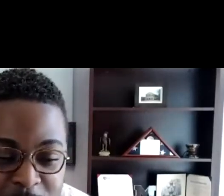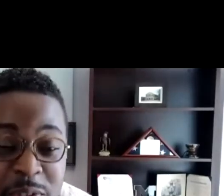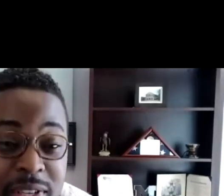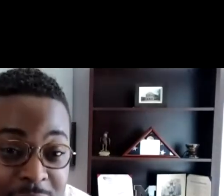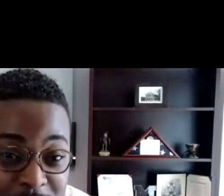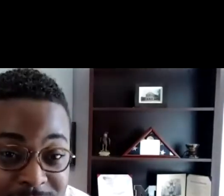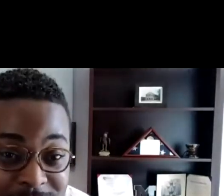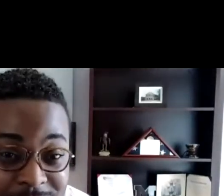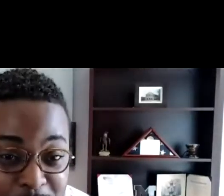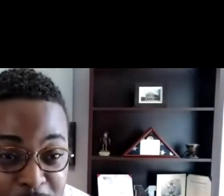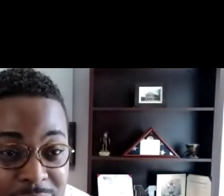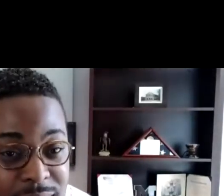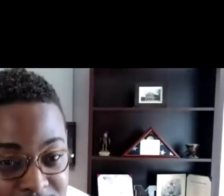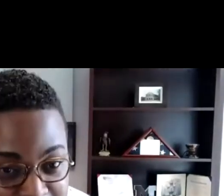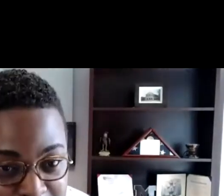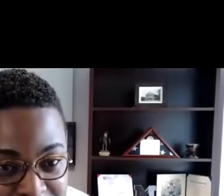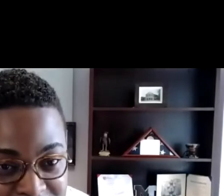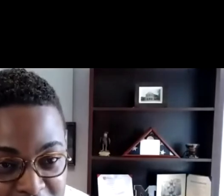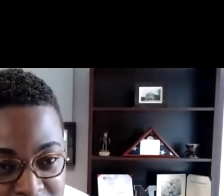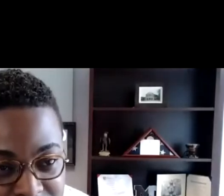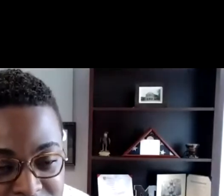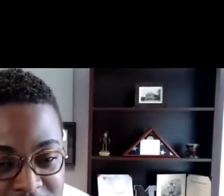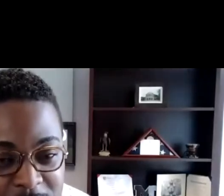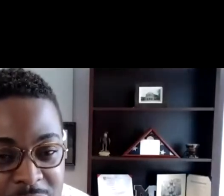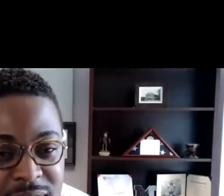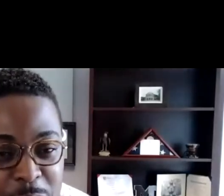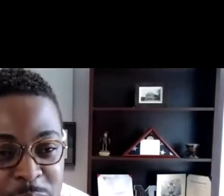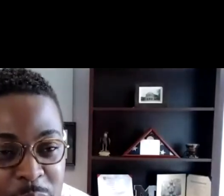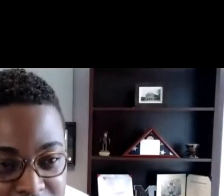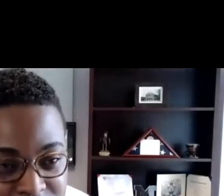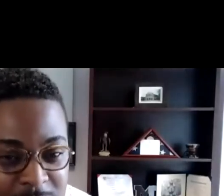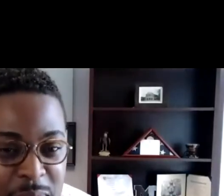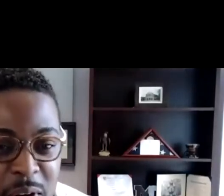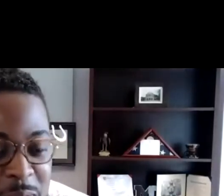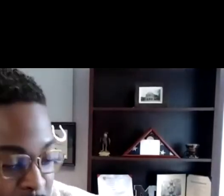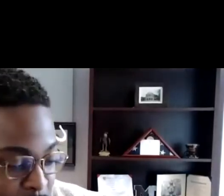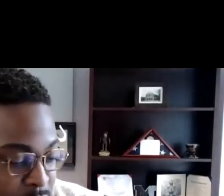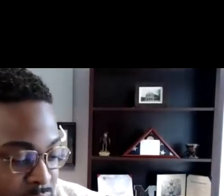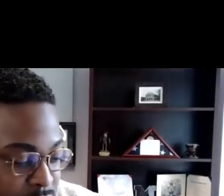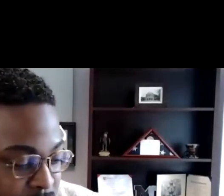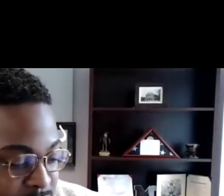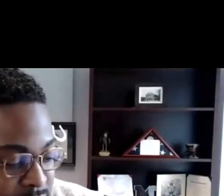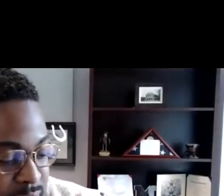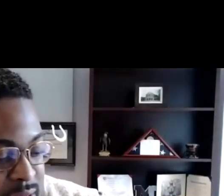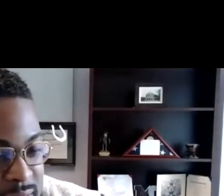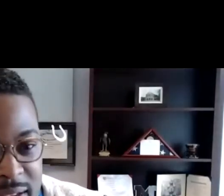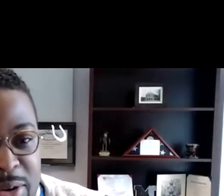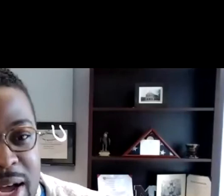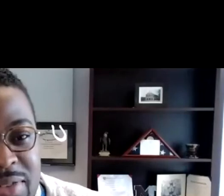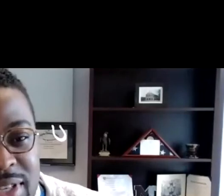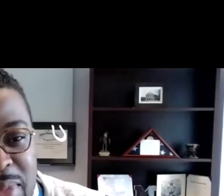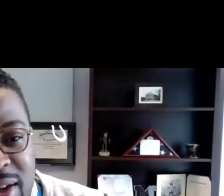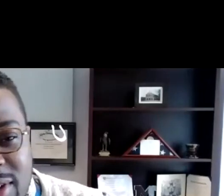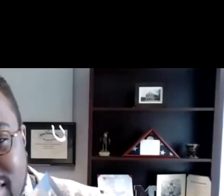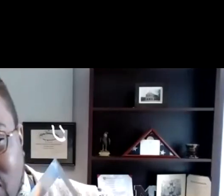Now, first, I want to thank MRS before we get started for this opportunity, but also for this lovely thing that